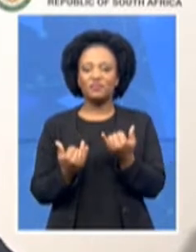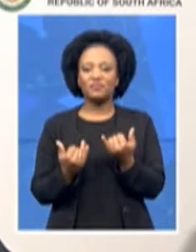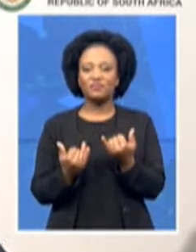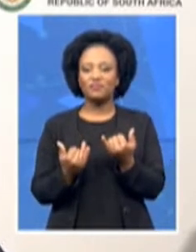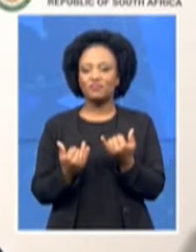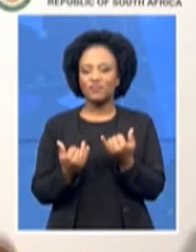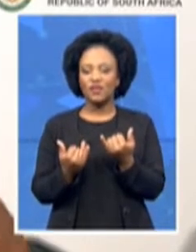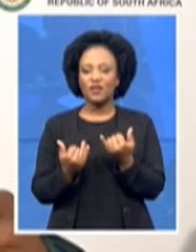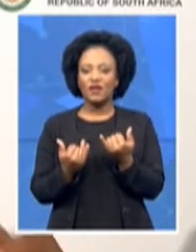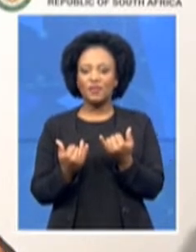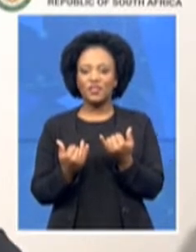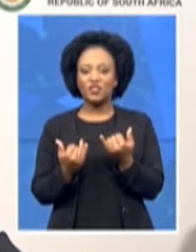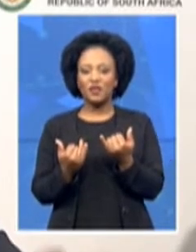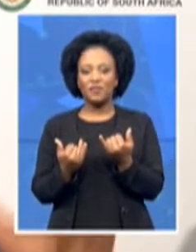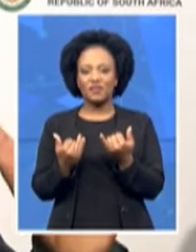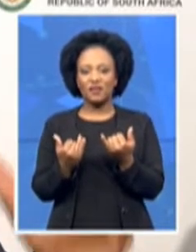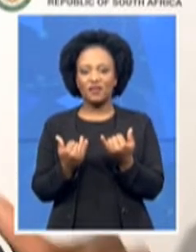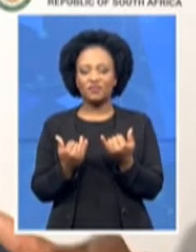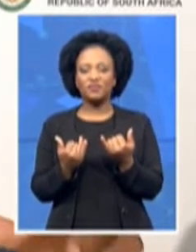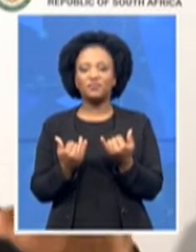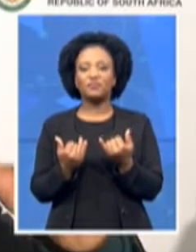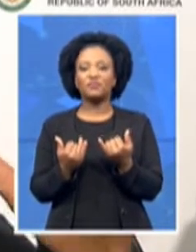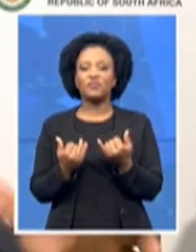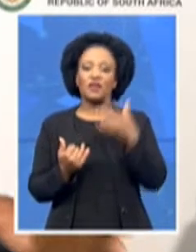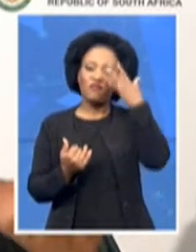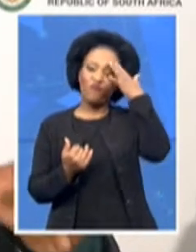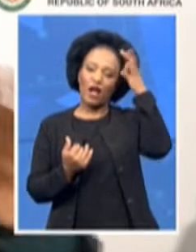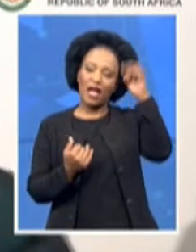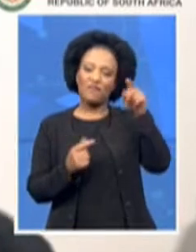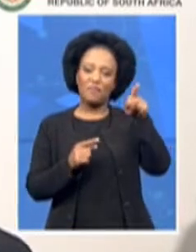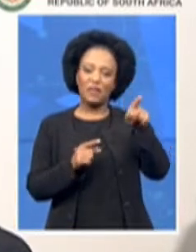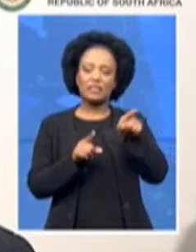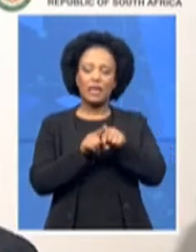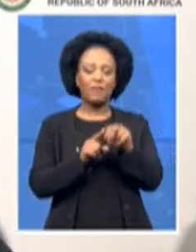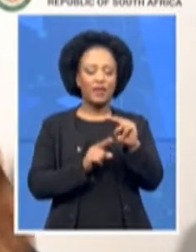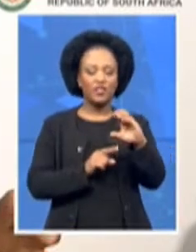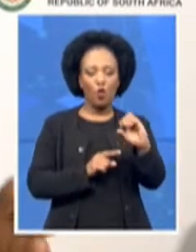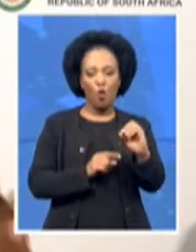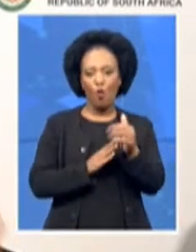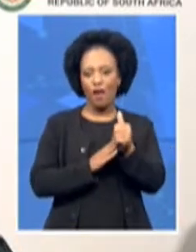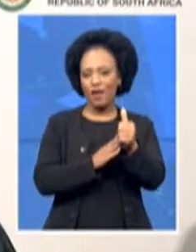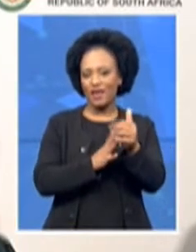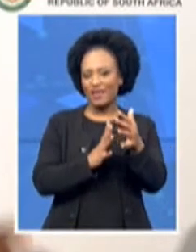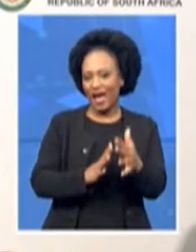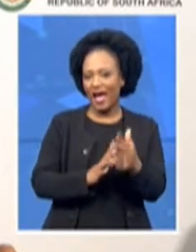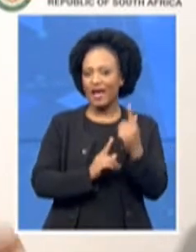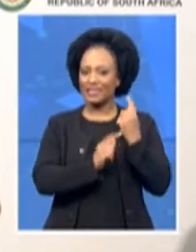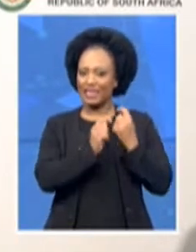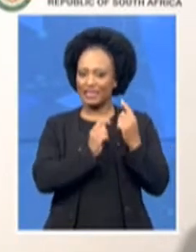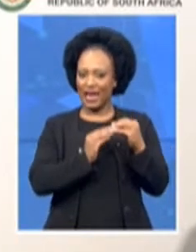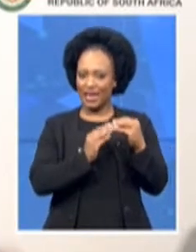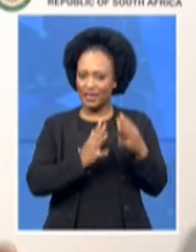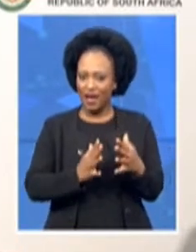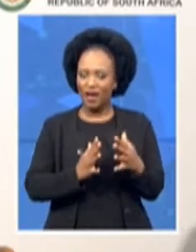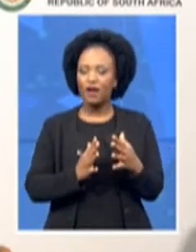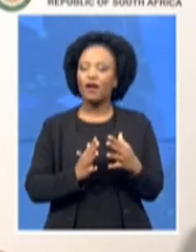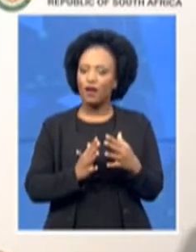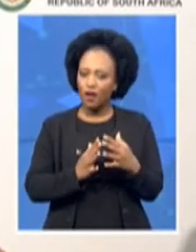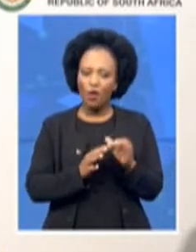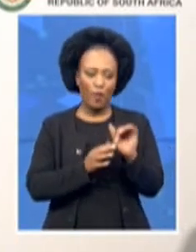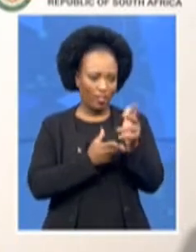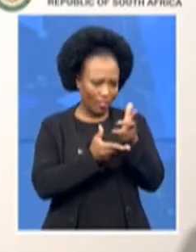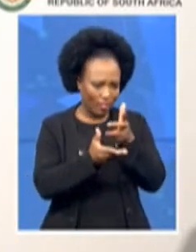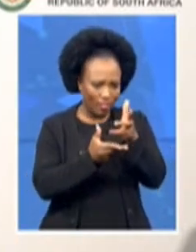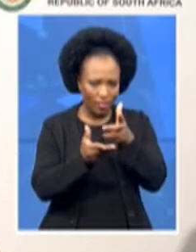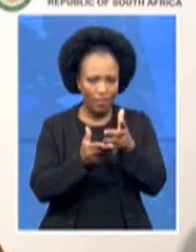as government, as civil society, leaders, traditional, we're talking to everybody, encouraging everybody to come on board